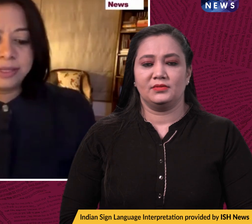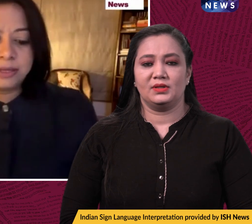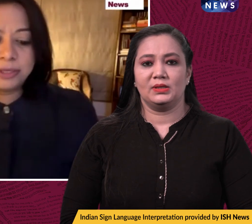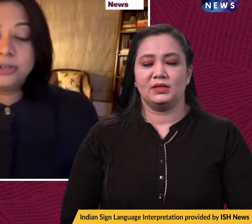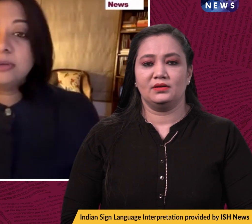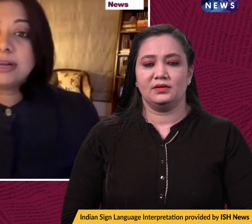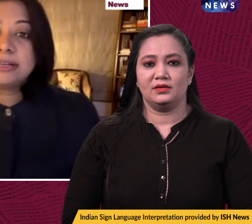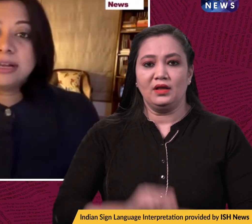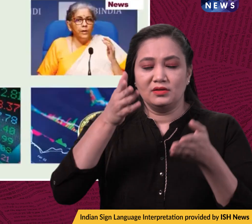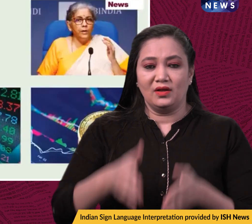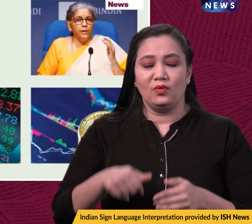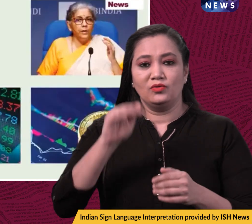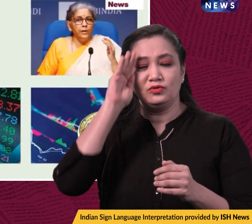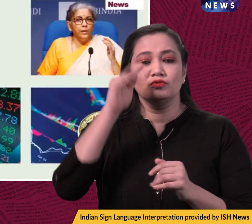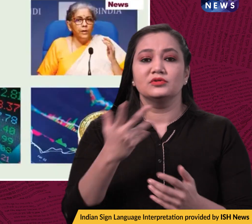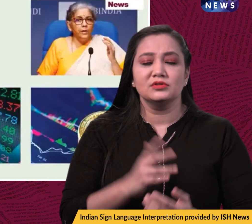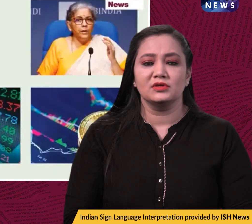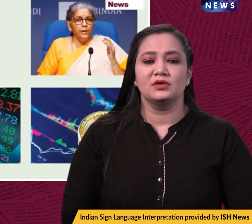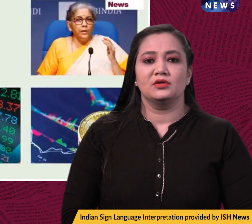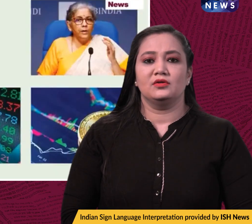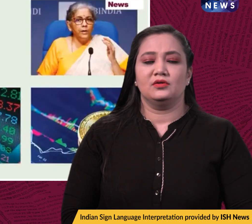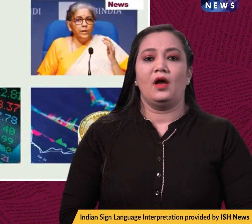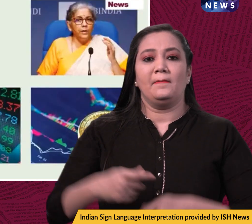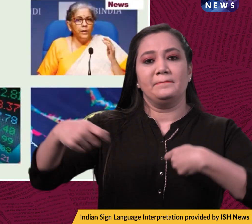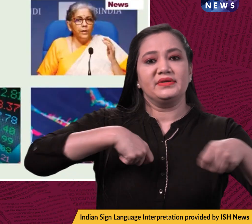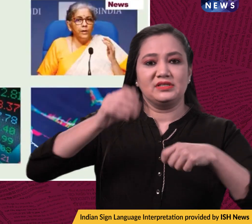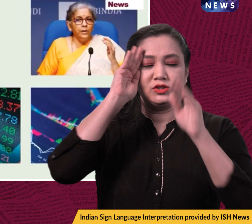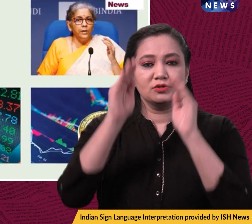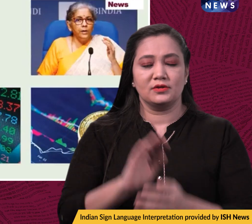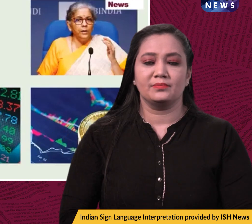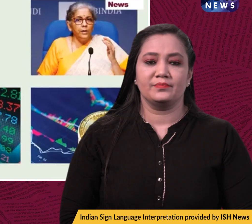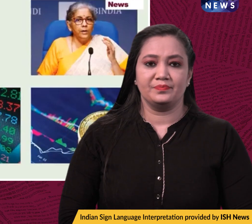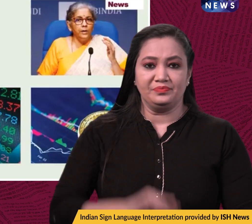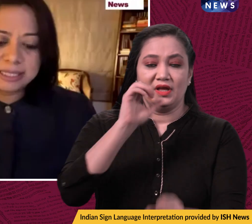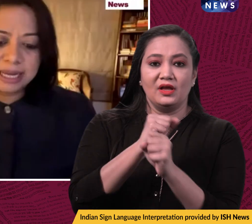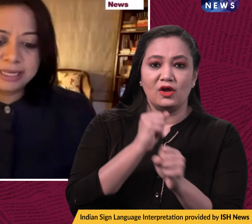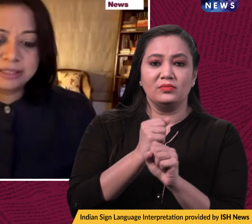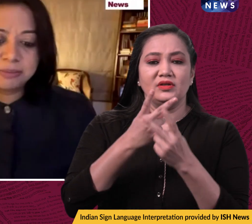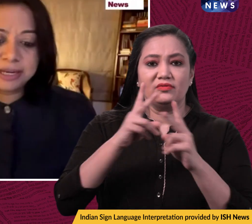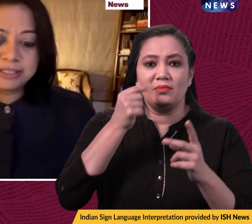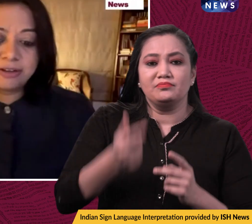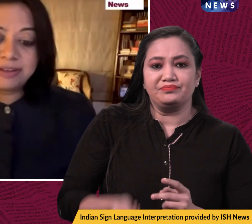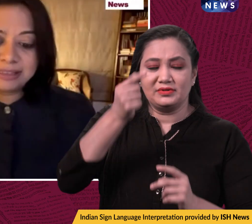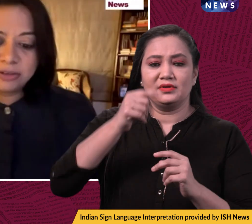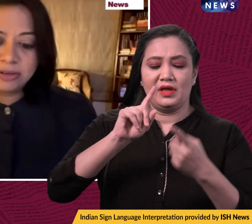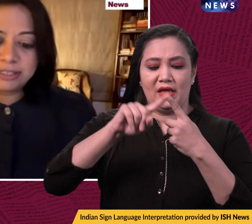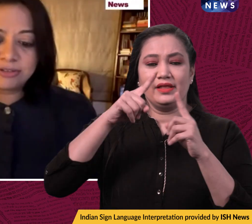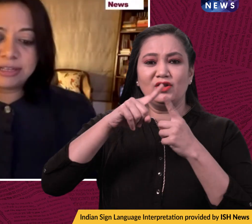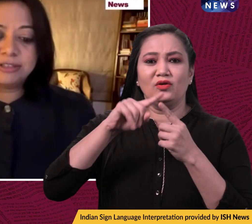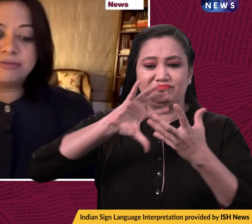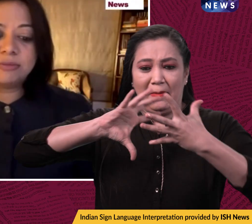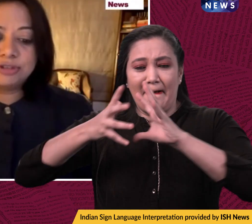hours. Quick look right now at news coming in from the world of business. The government has hiked the price of